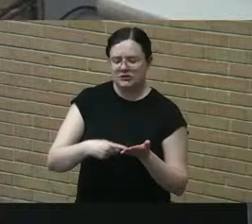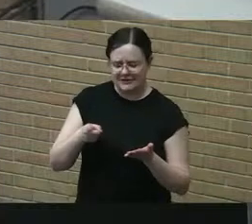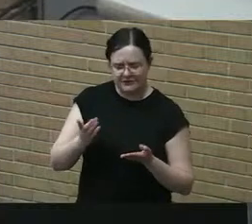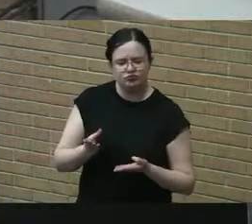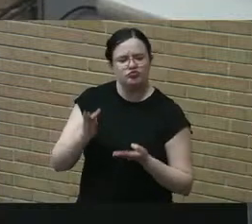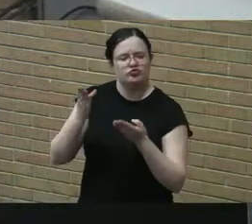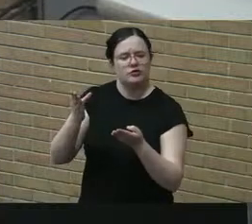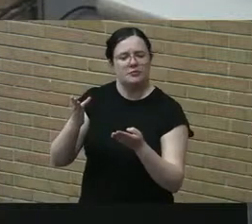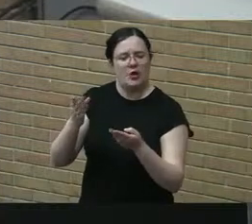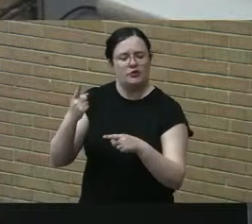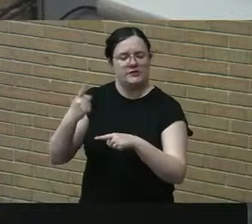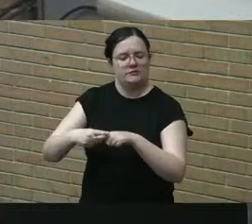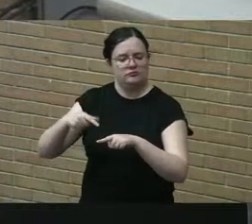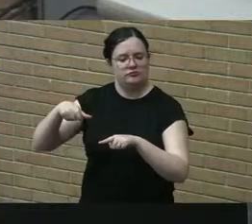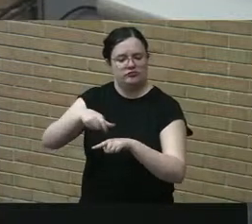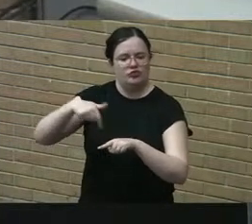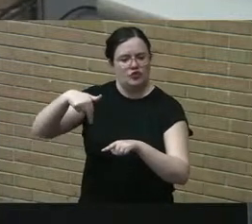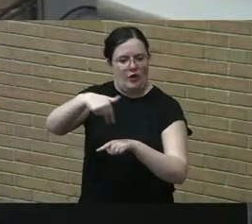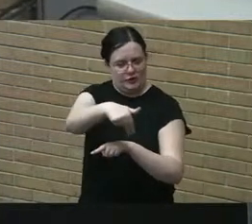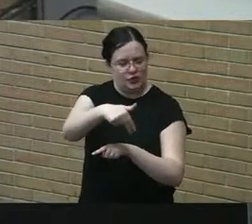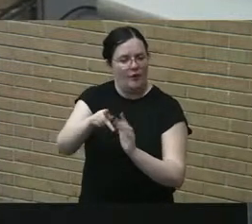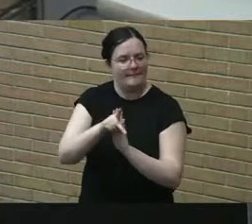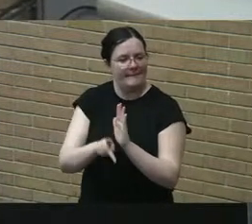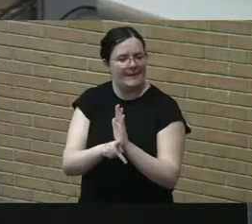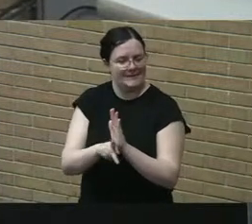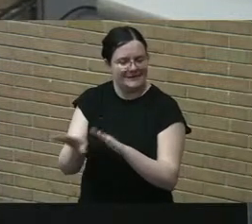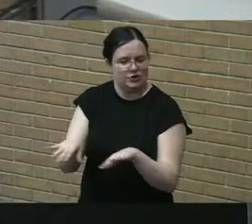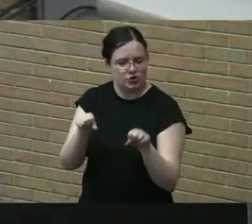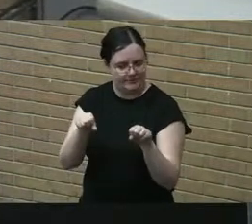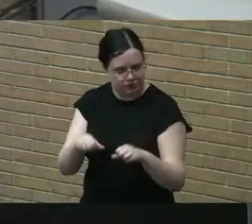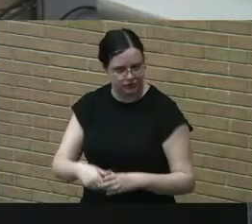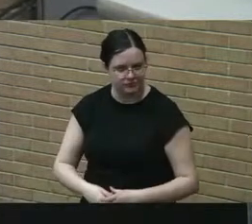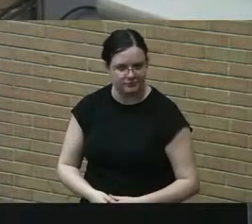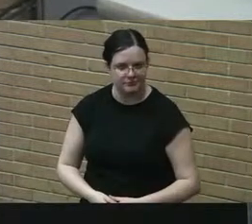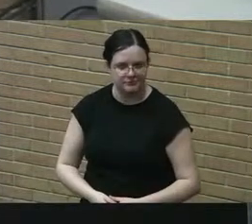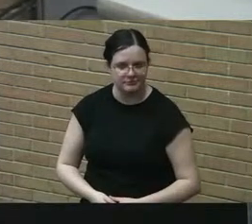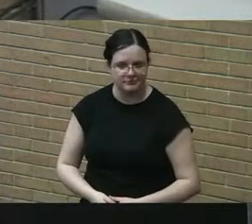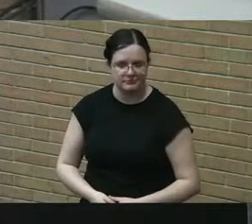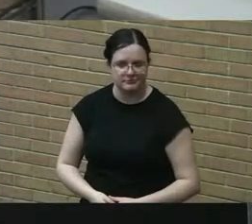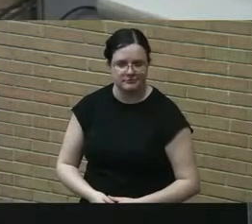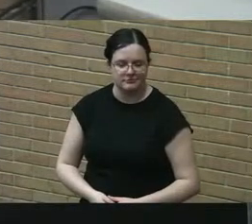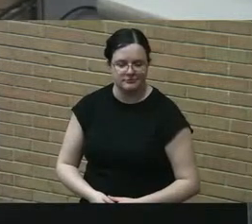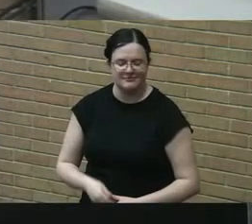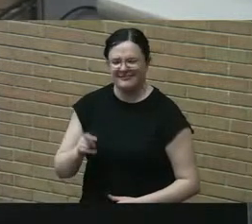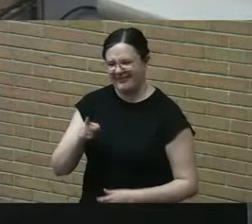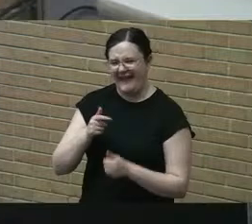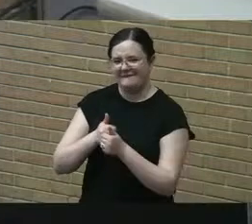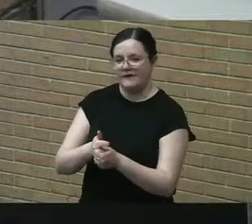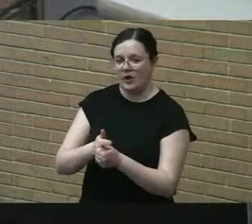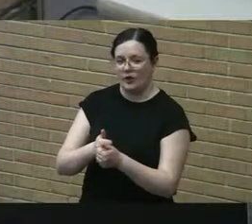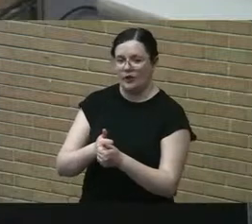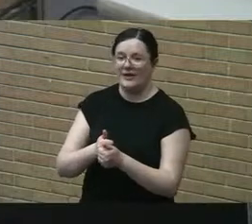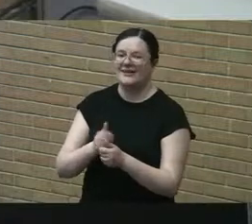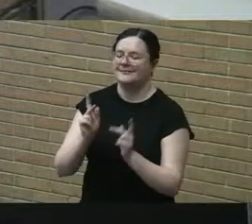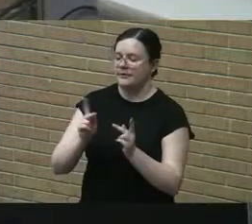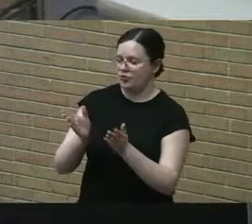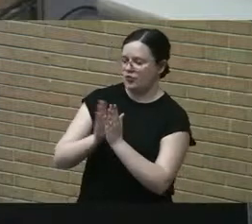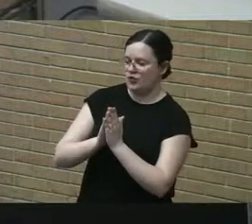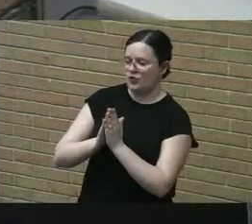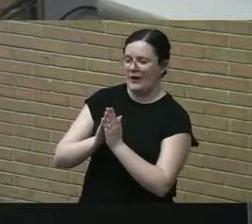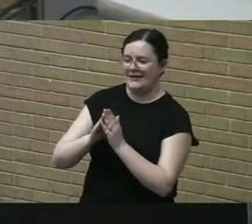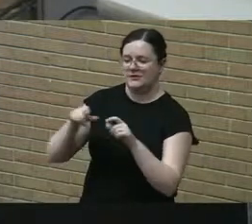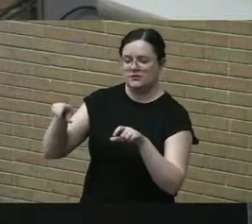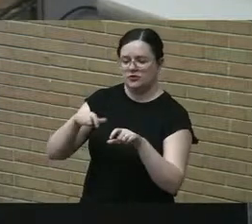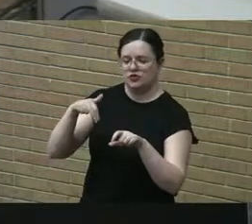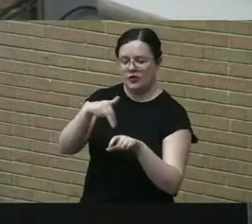crosswalk policy adoption in response to requests for crosswalks on Highland Avenue and